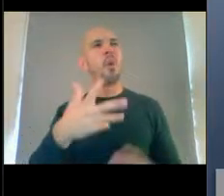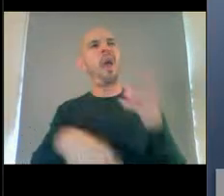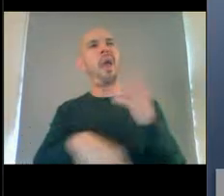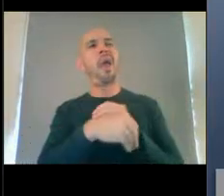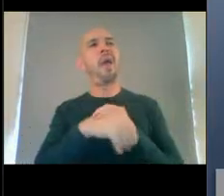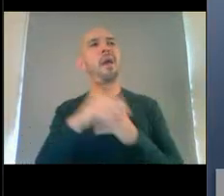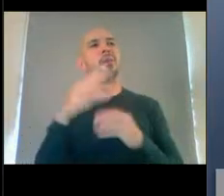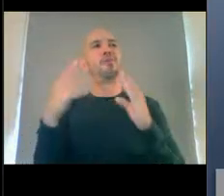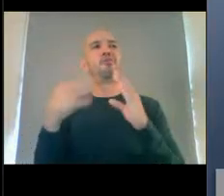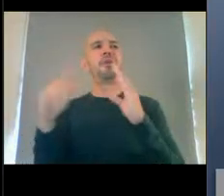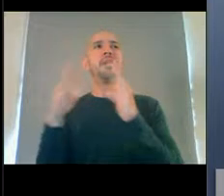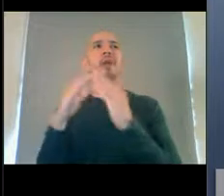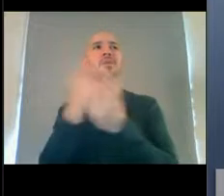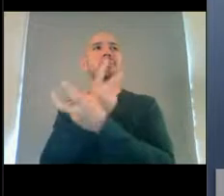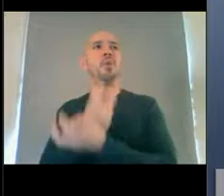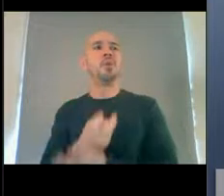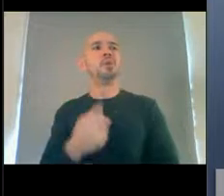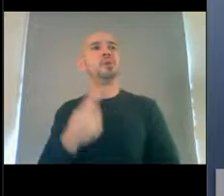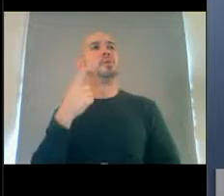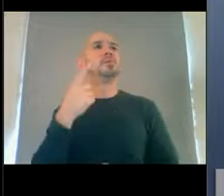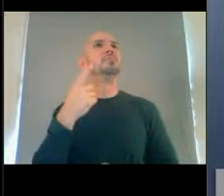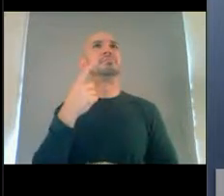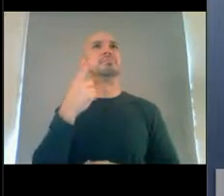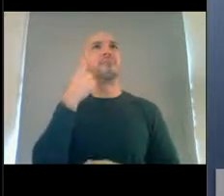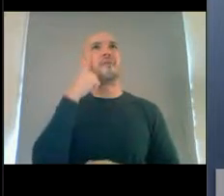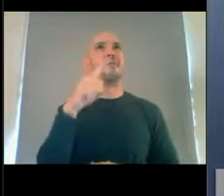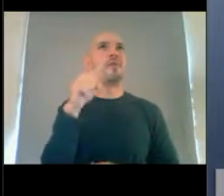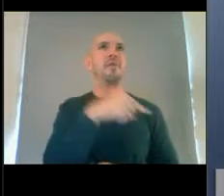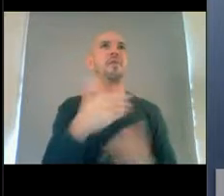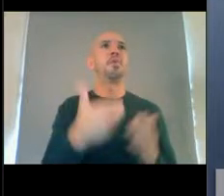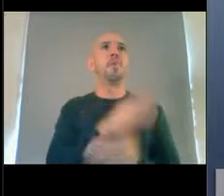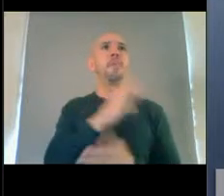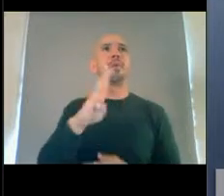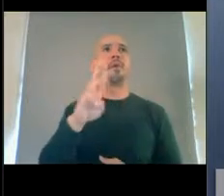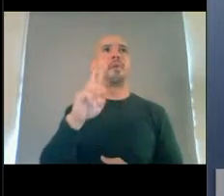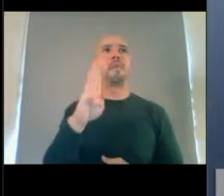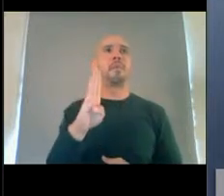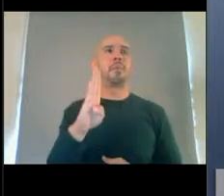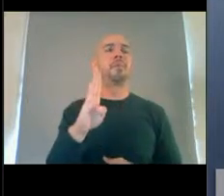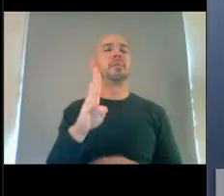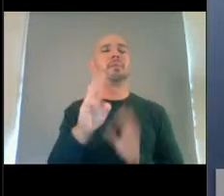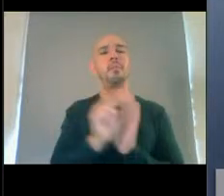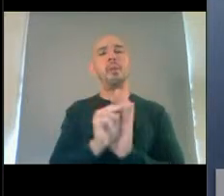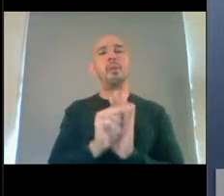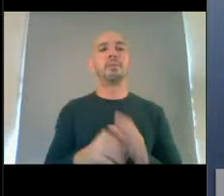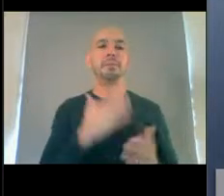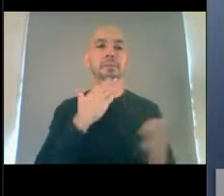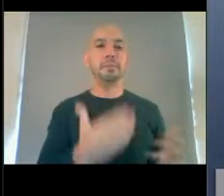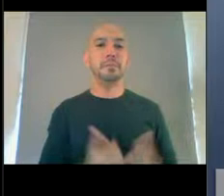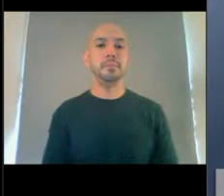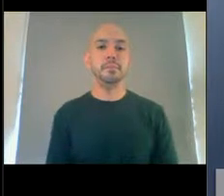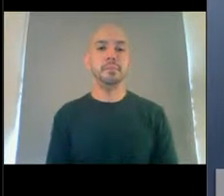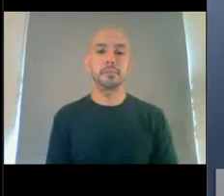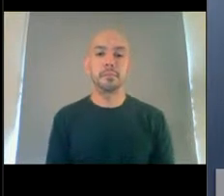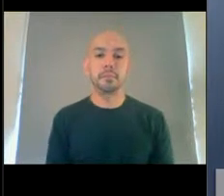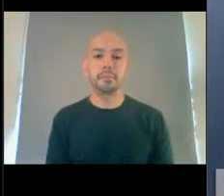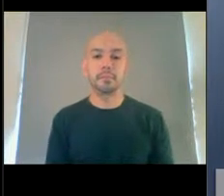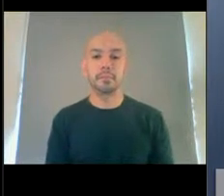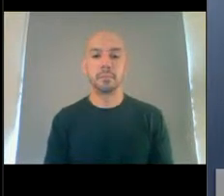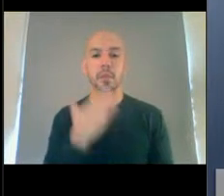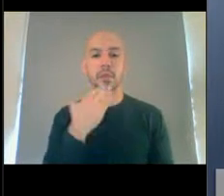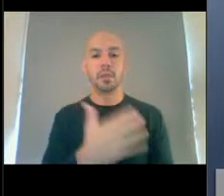pollutants that are in the uh the arb mobile source model so thank you thank you